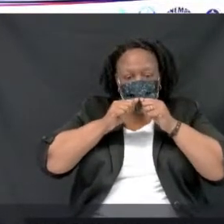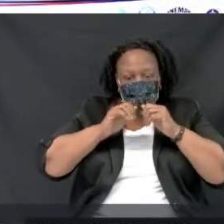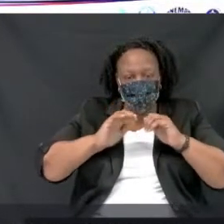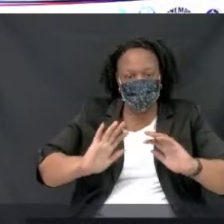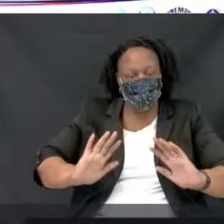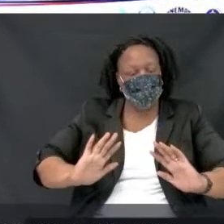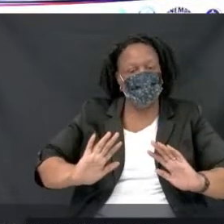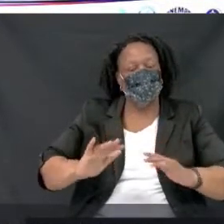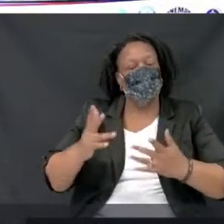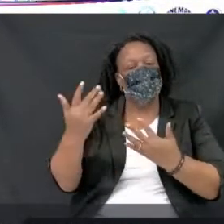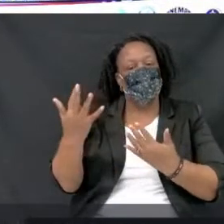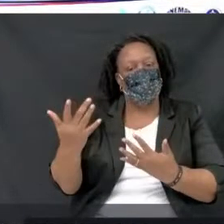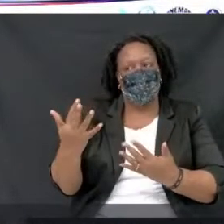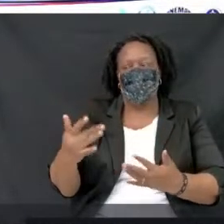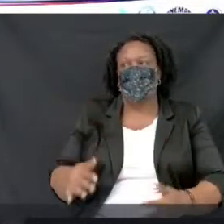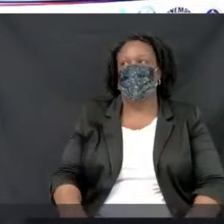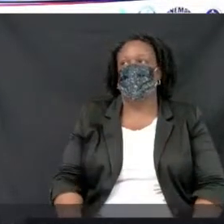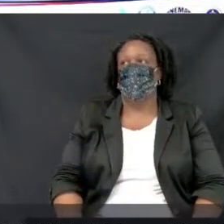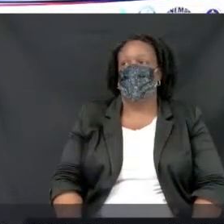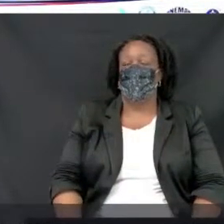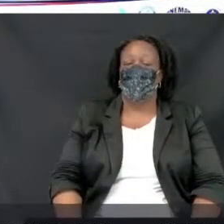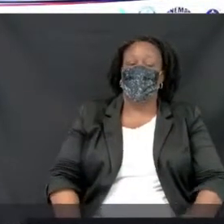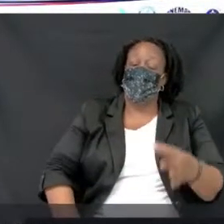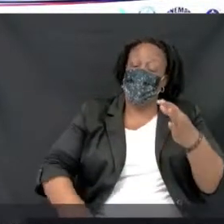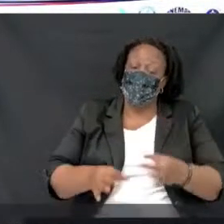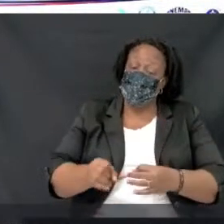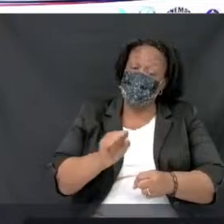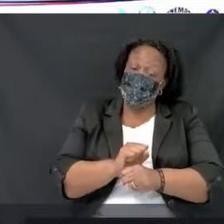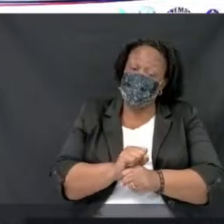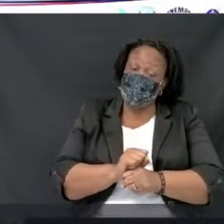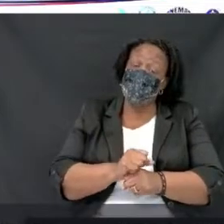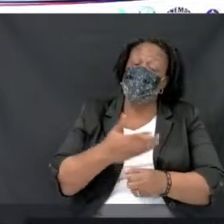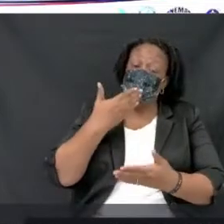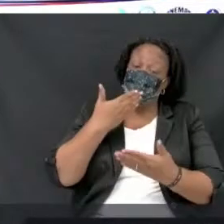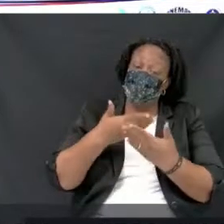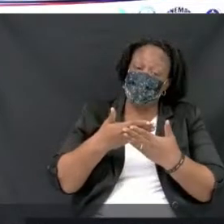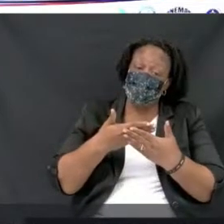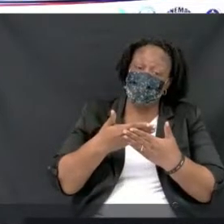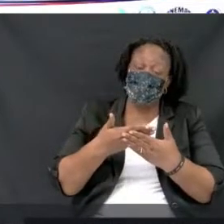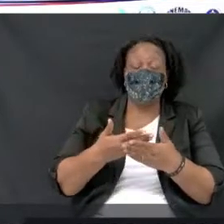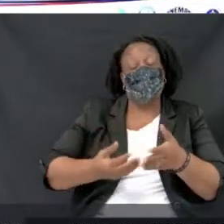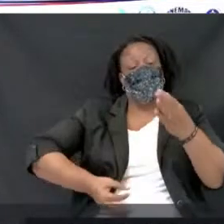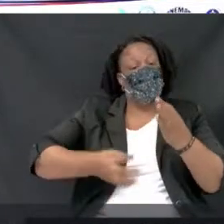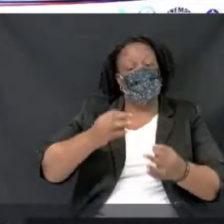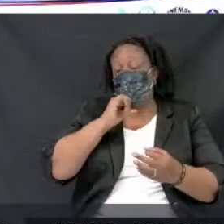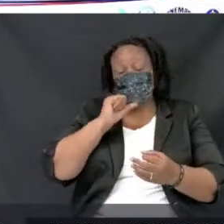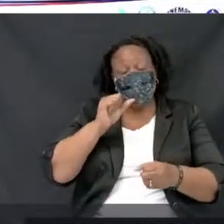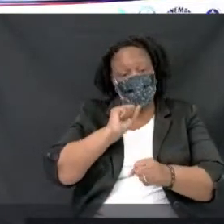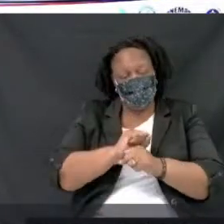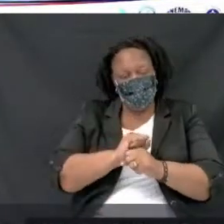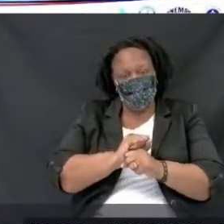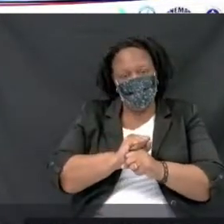to work, and if they don't work, then we will adjust and make the necessary